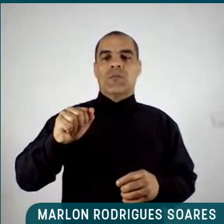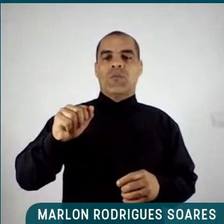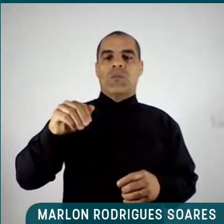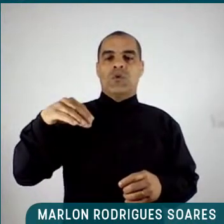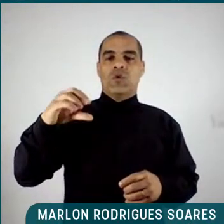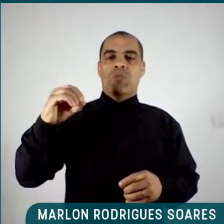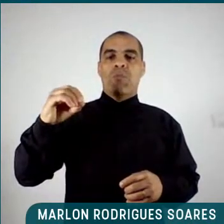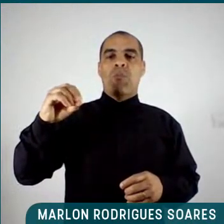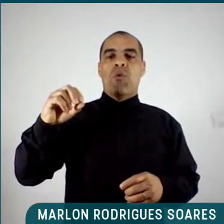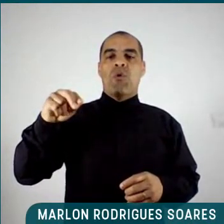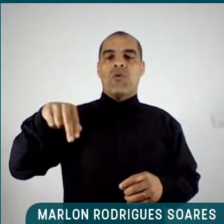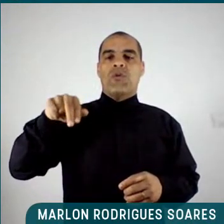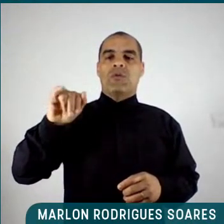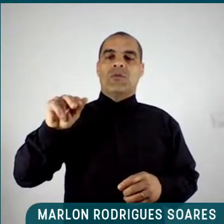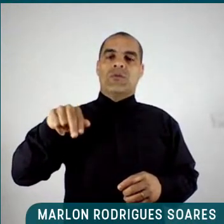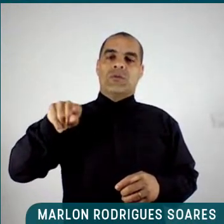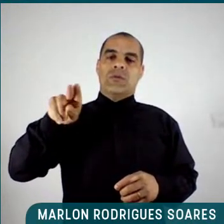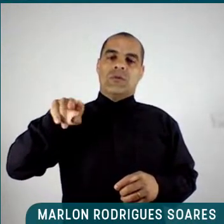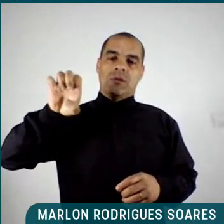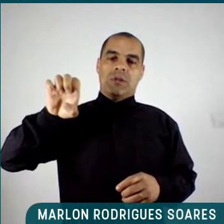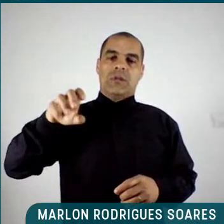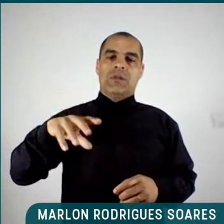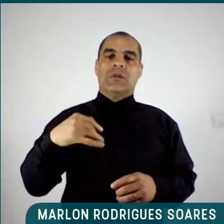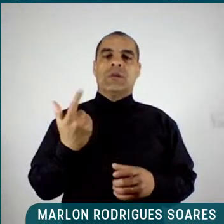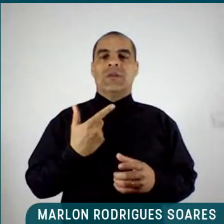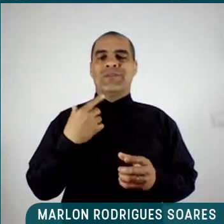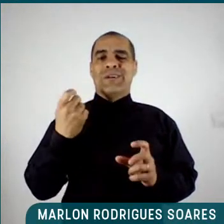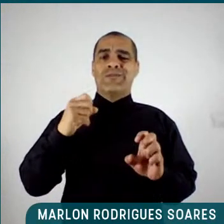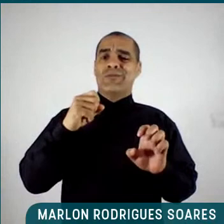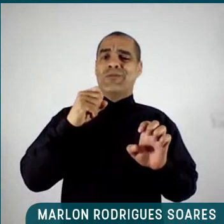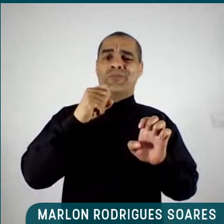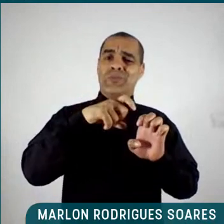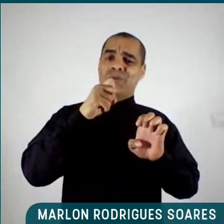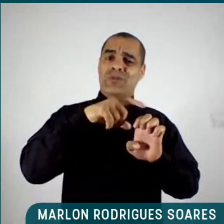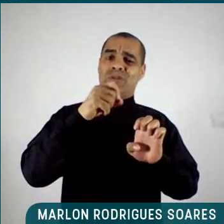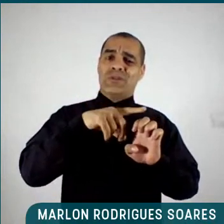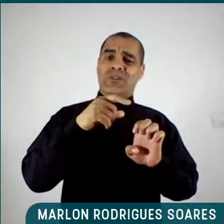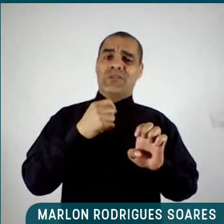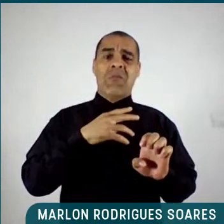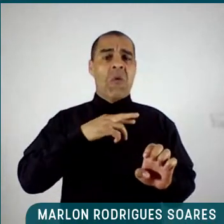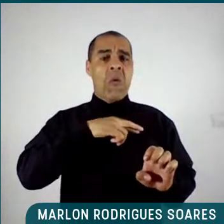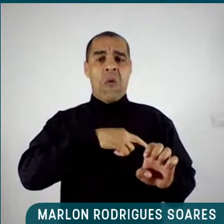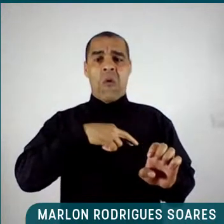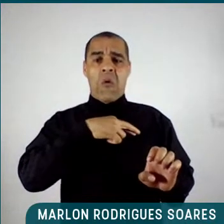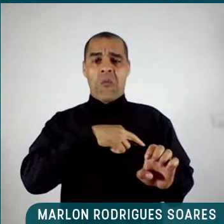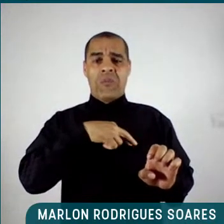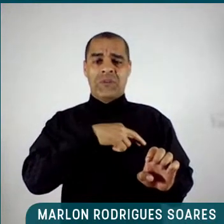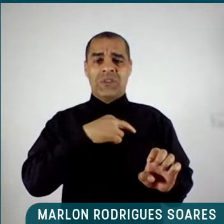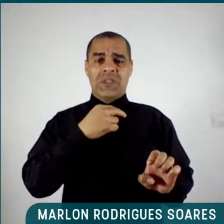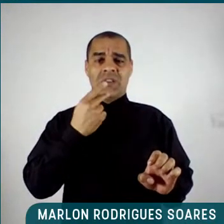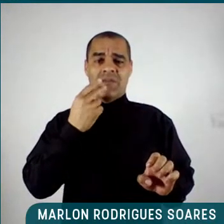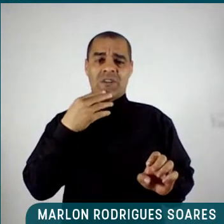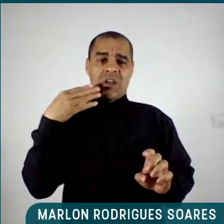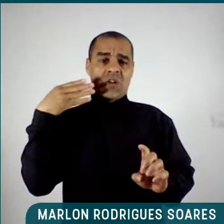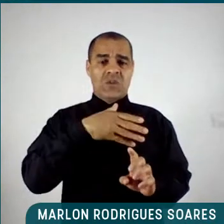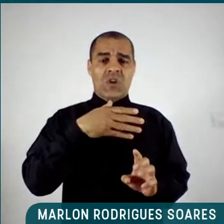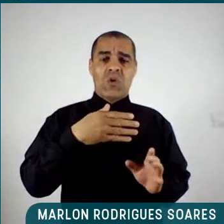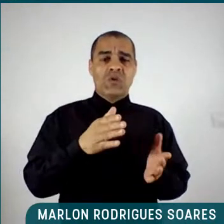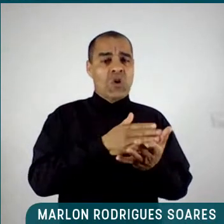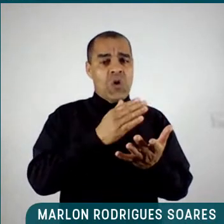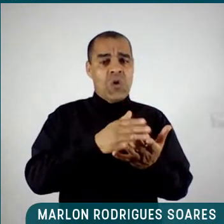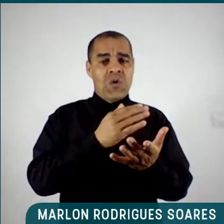gente together. fala sobre empreendedorismo às Monique, vezes um when we pouco talk about romantizado, that, até we talk about a romantic idea of entrepreneurship.